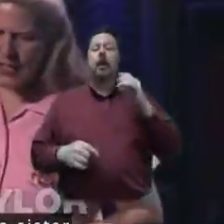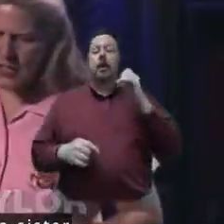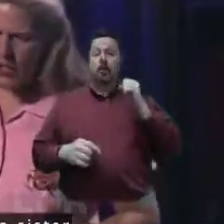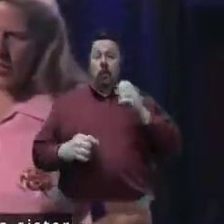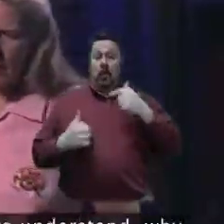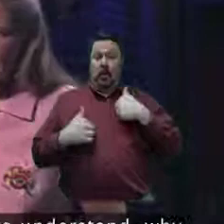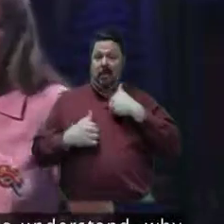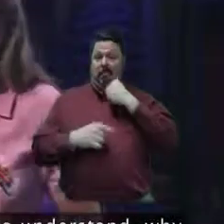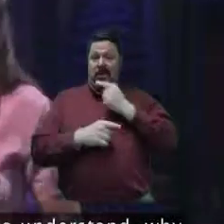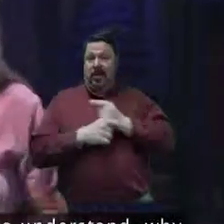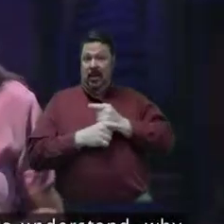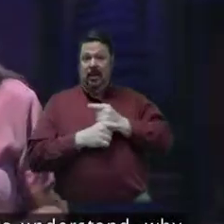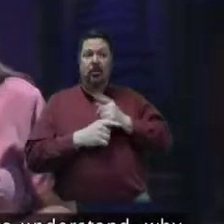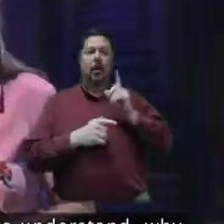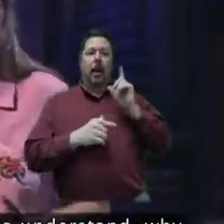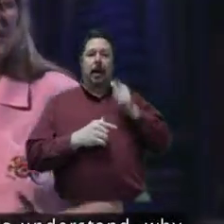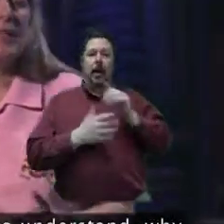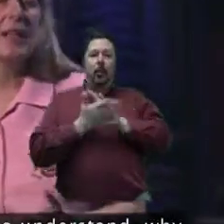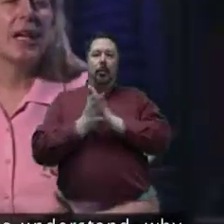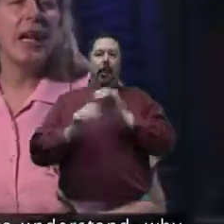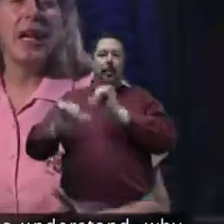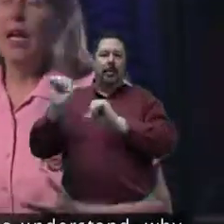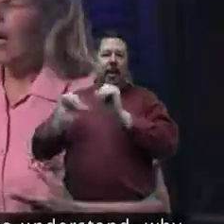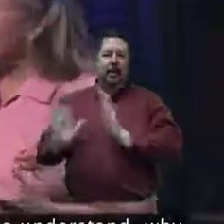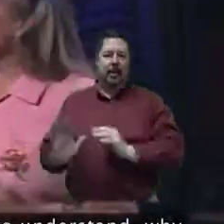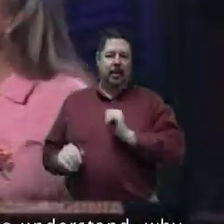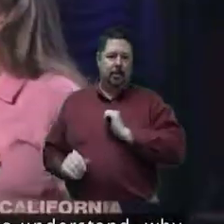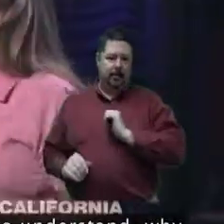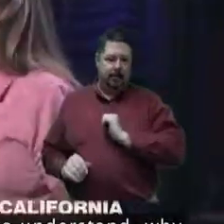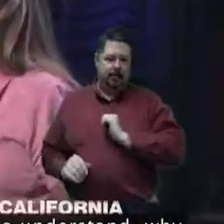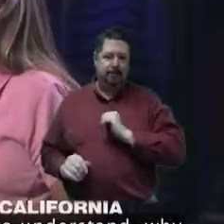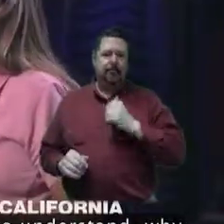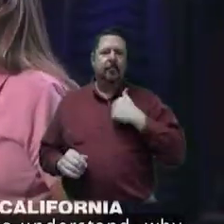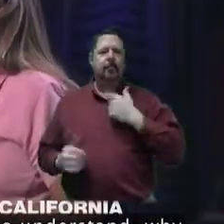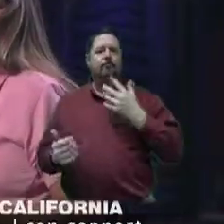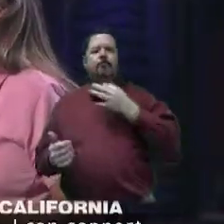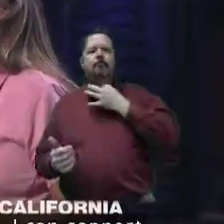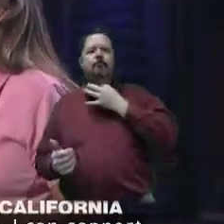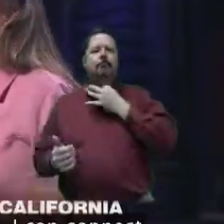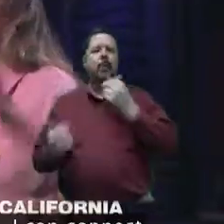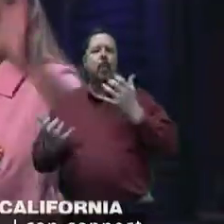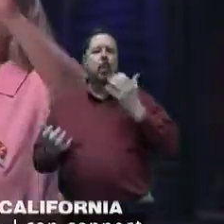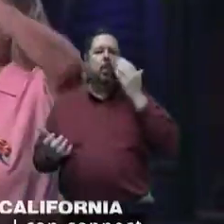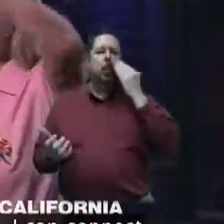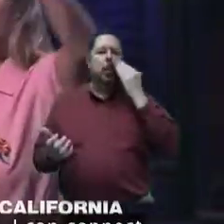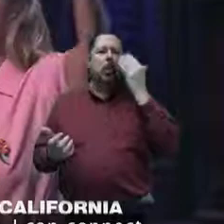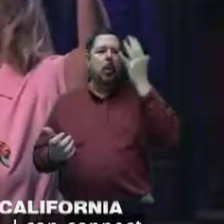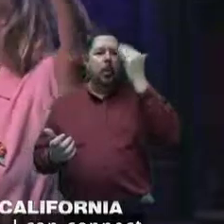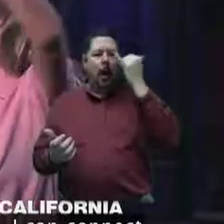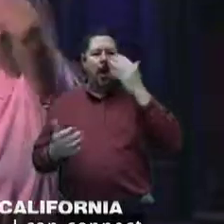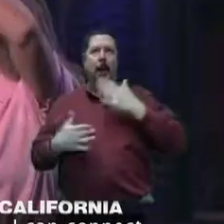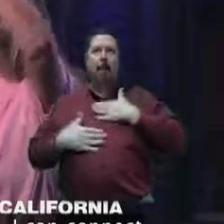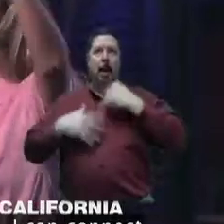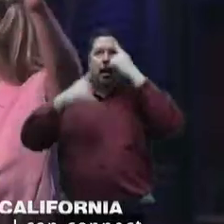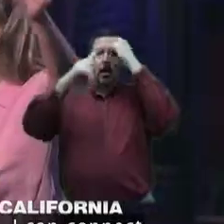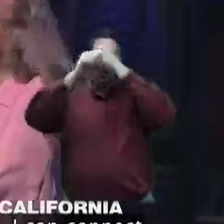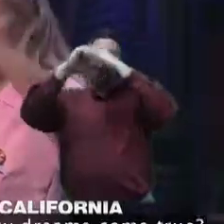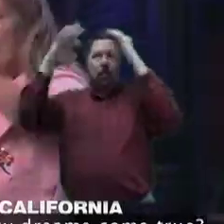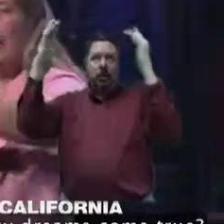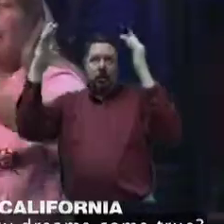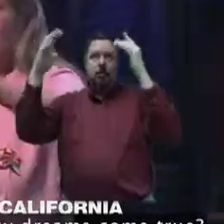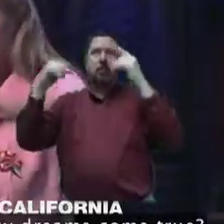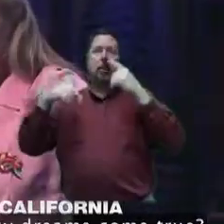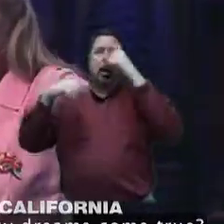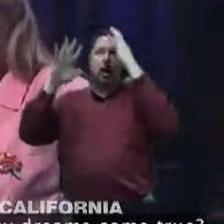as a sister, and later as a scientist, I wanted to understand why is it that I can take my dreams, I